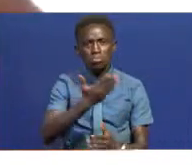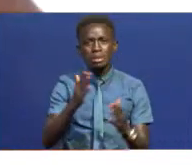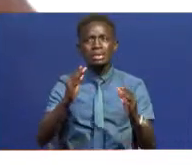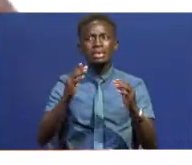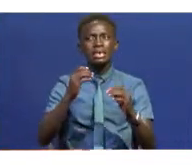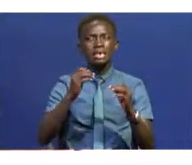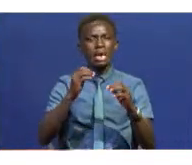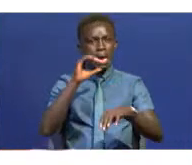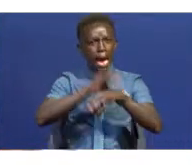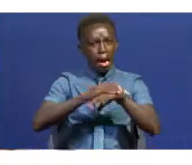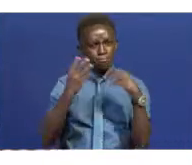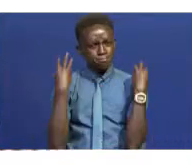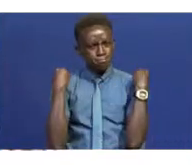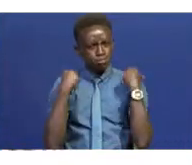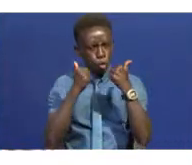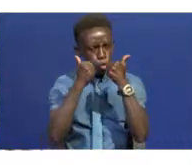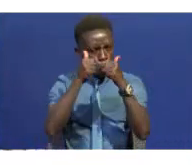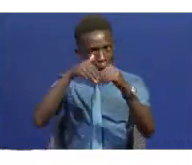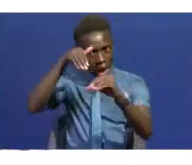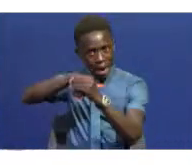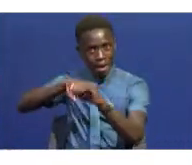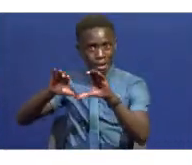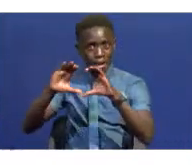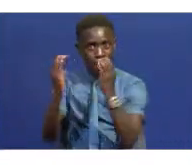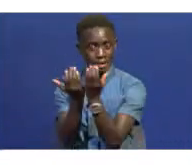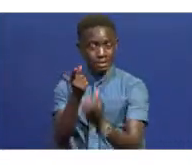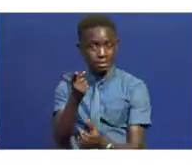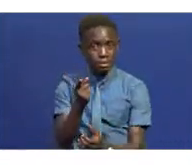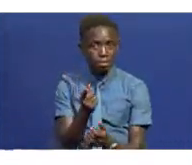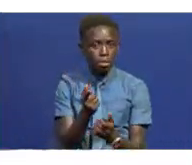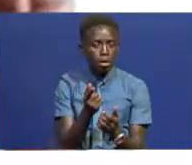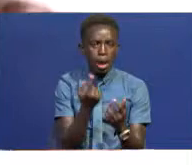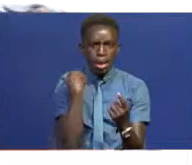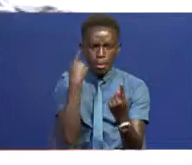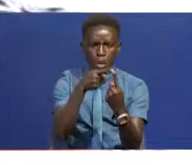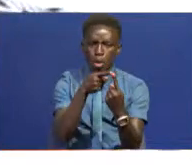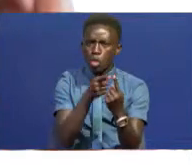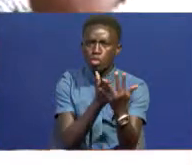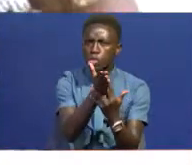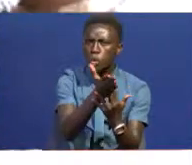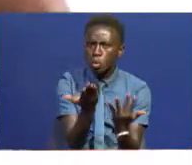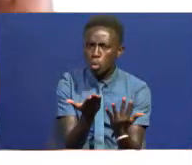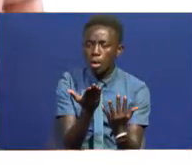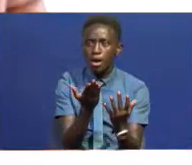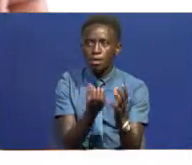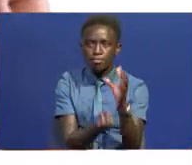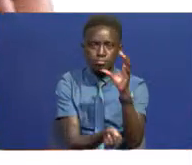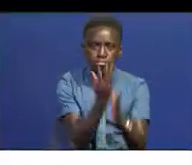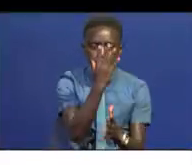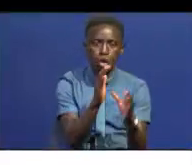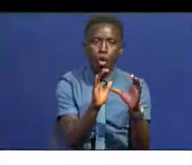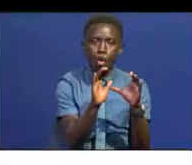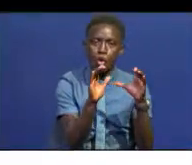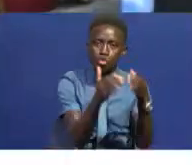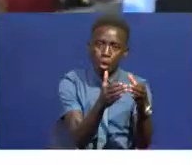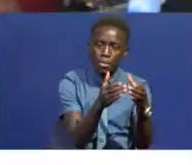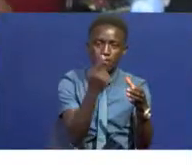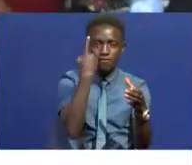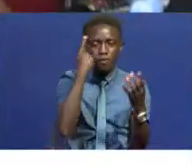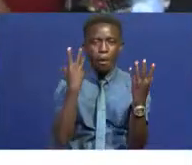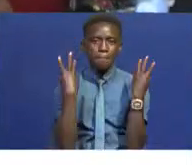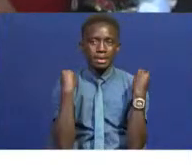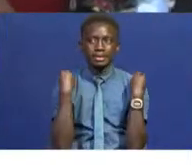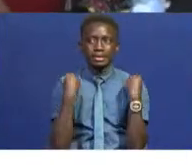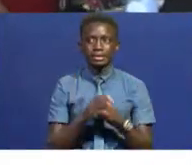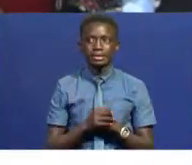the classroom, one of the ways is by forming what we call communities of practice. Similar scenes